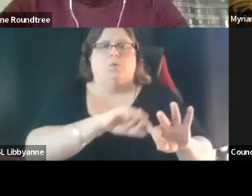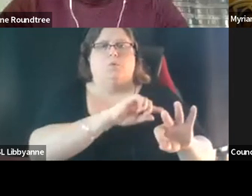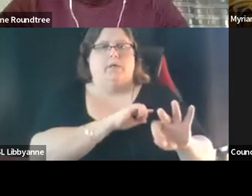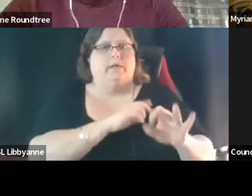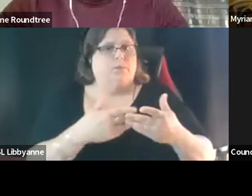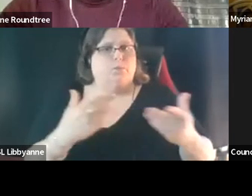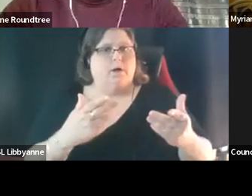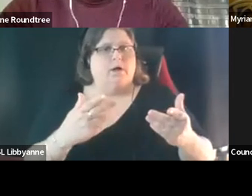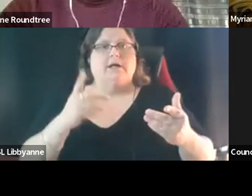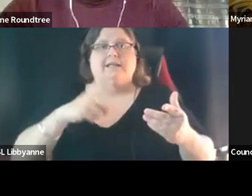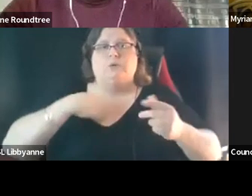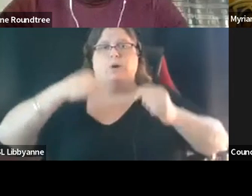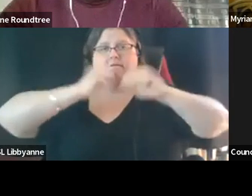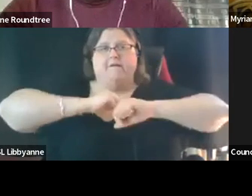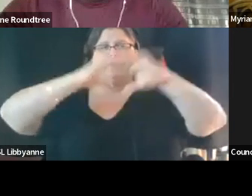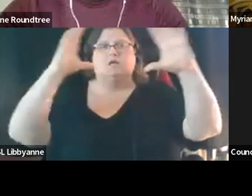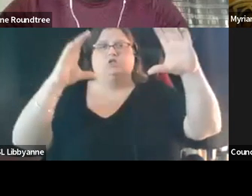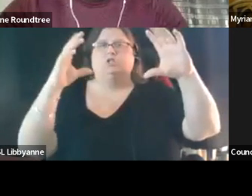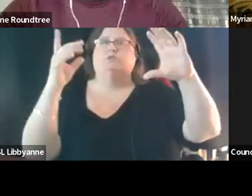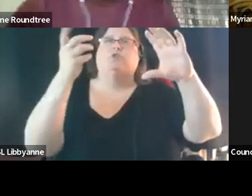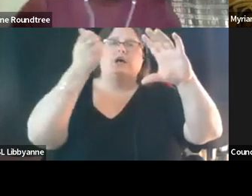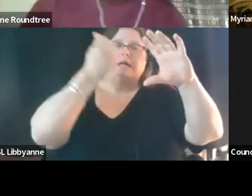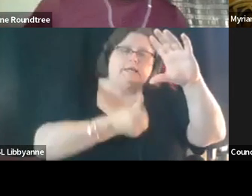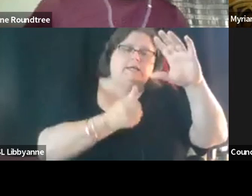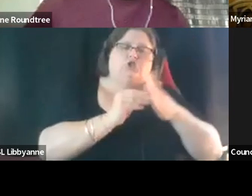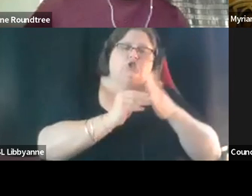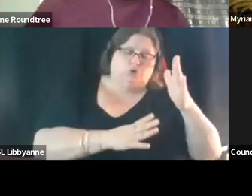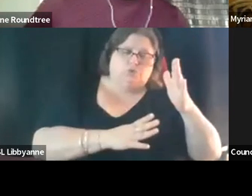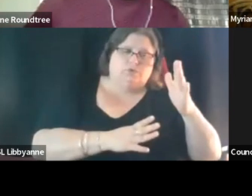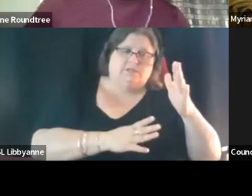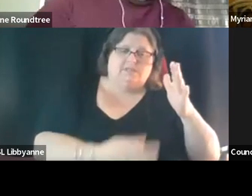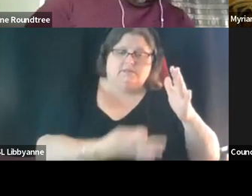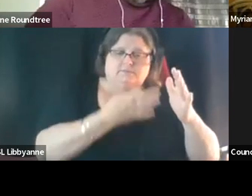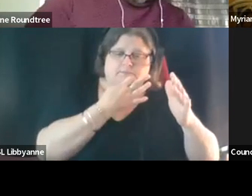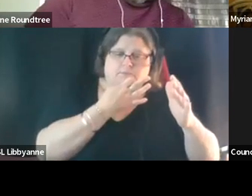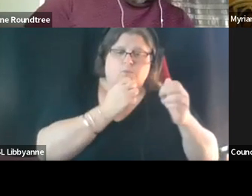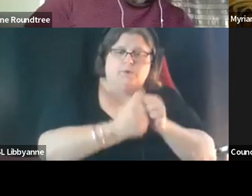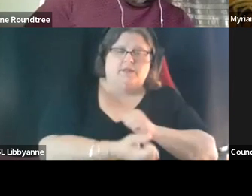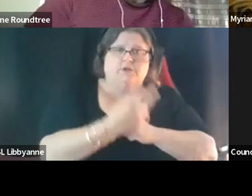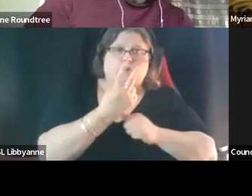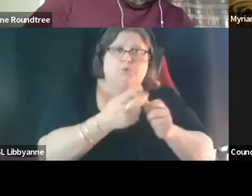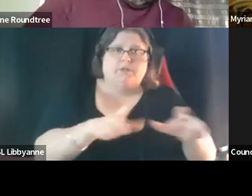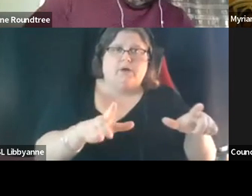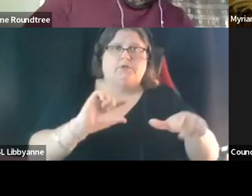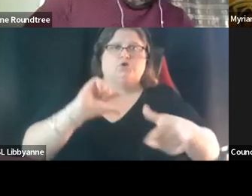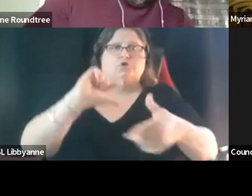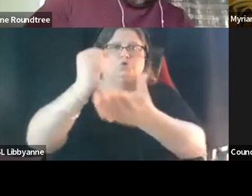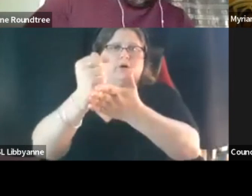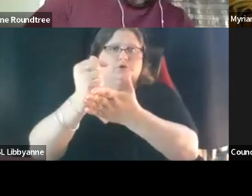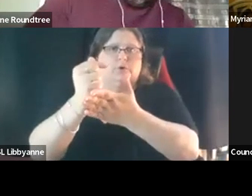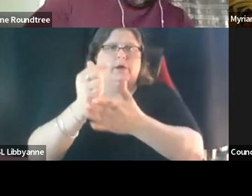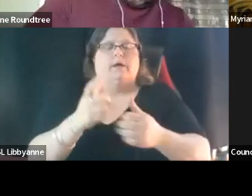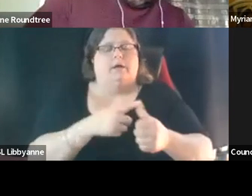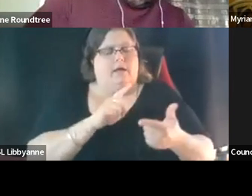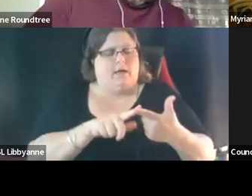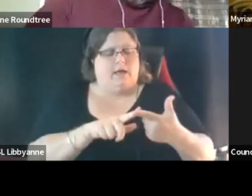a vision for graduating every student proficient in at least two languages and a track